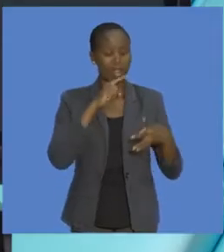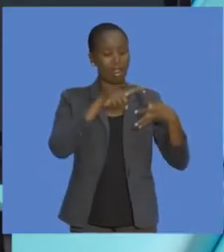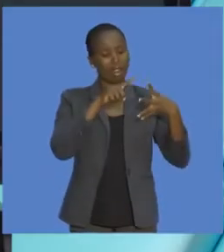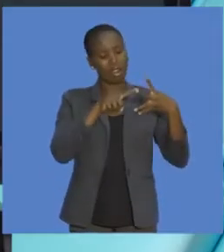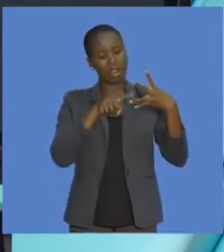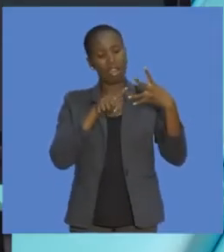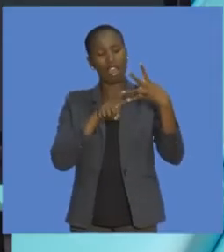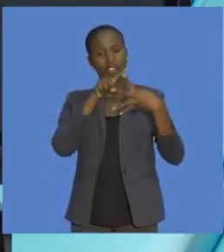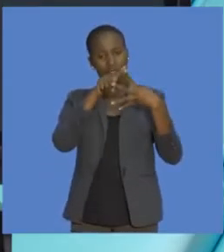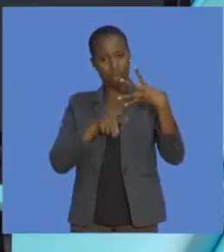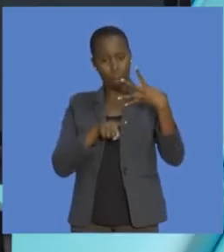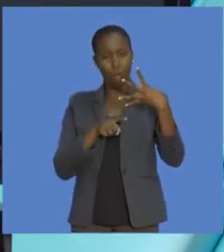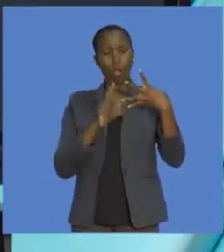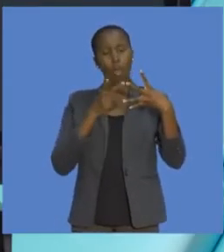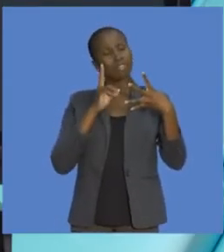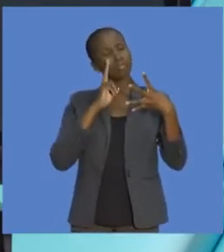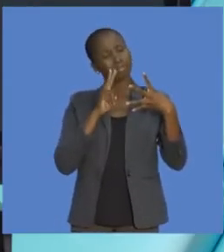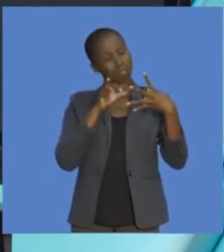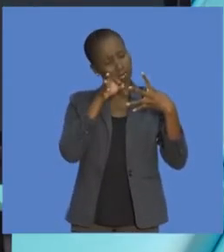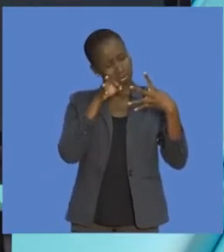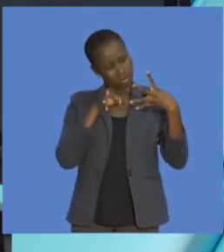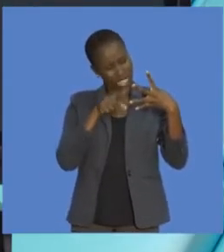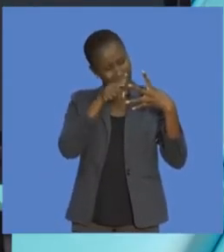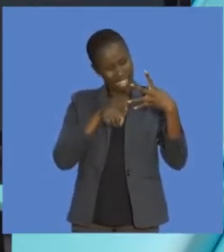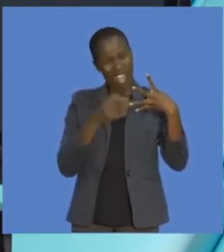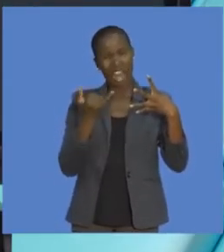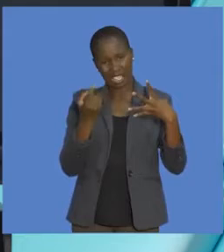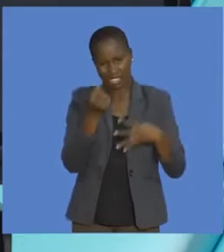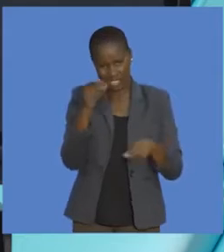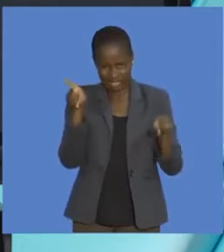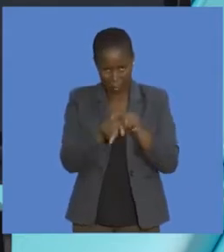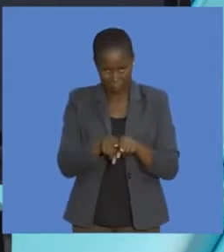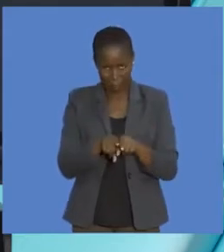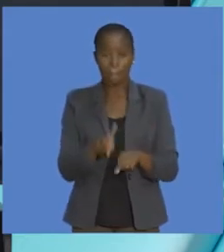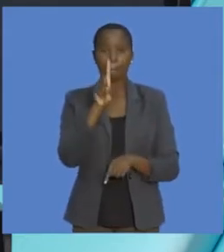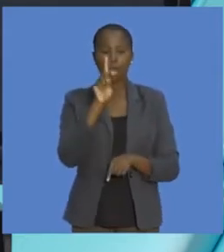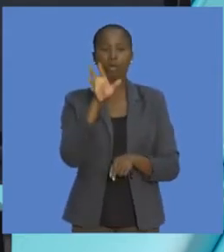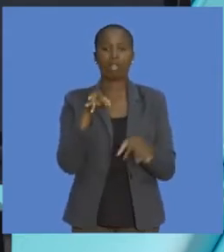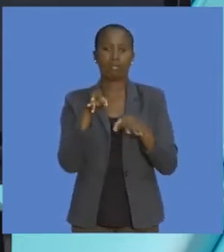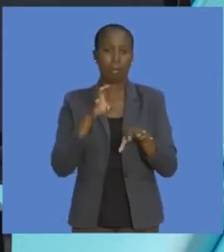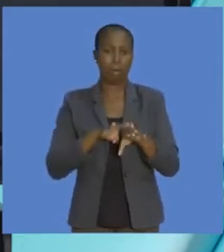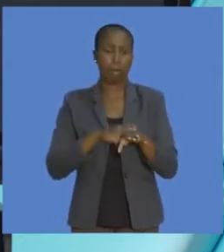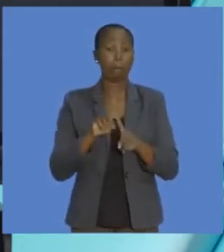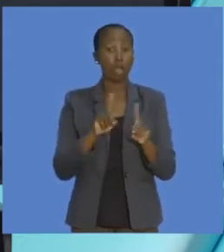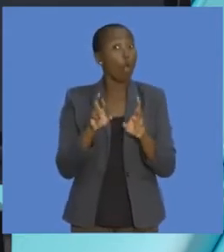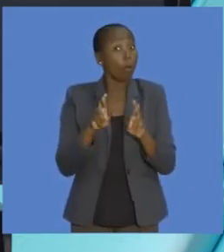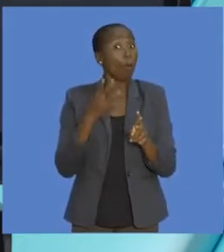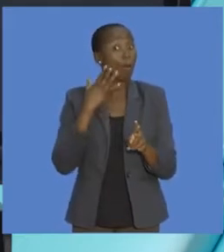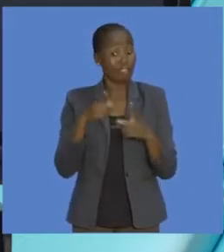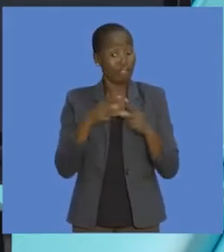quite similar, and hence I would engage with you during the lesson, and hopefully at the end of this lesson you're able